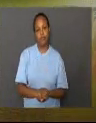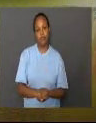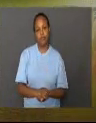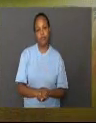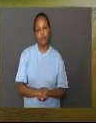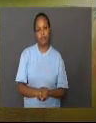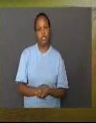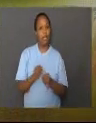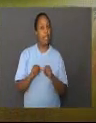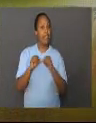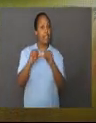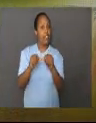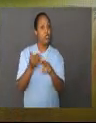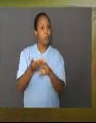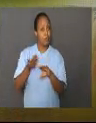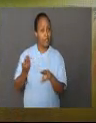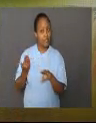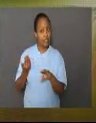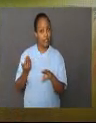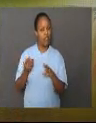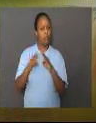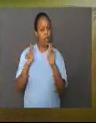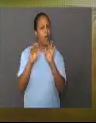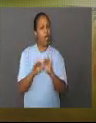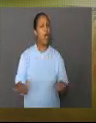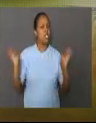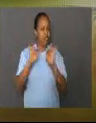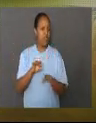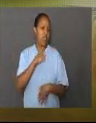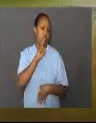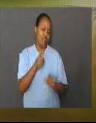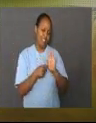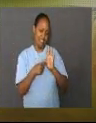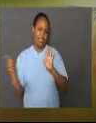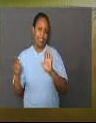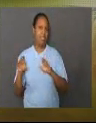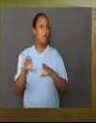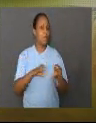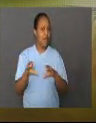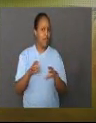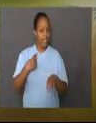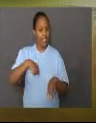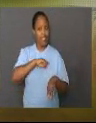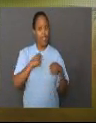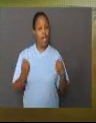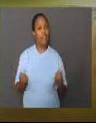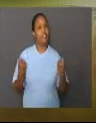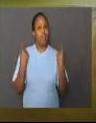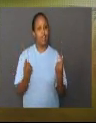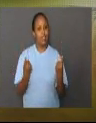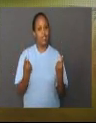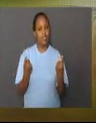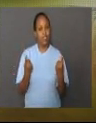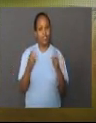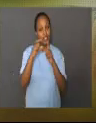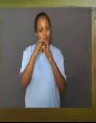Before we continue, it is necessary to clarify our understanding of the